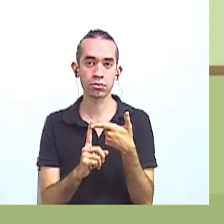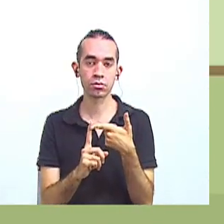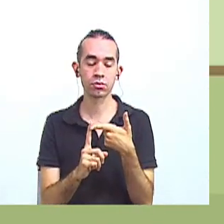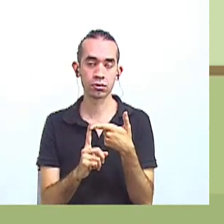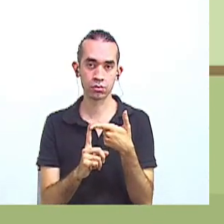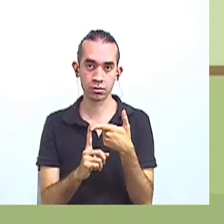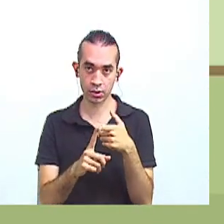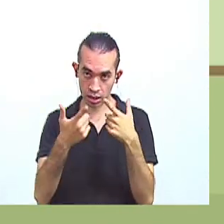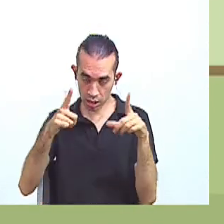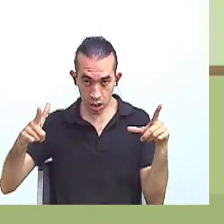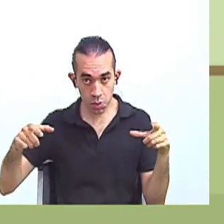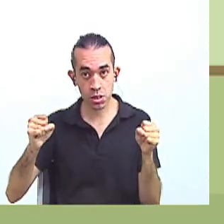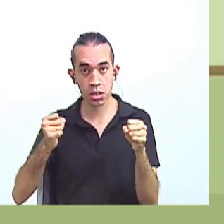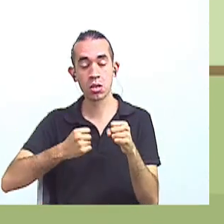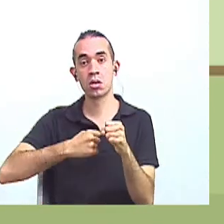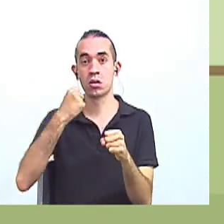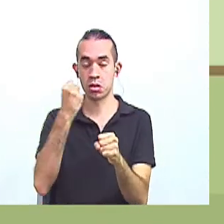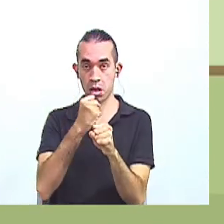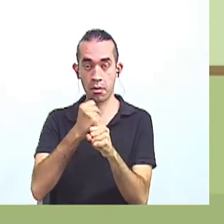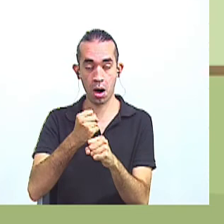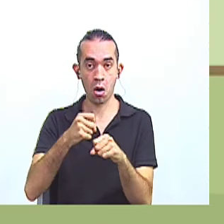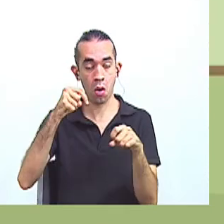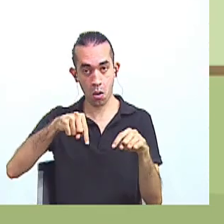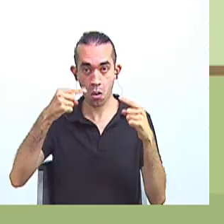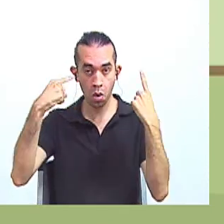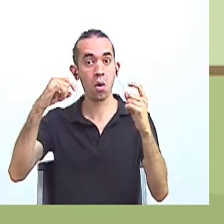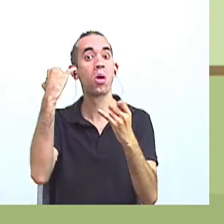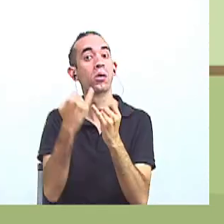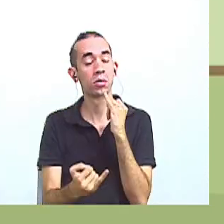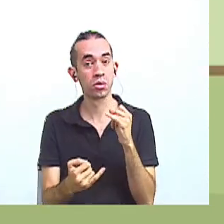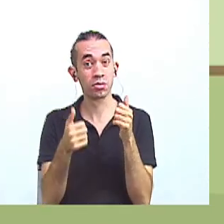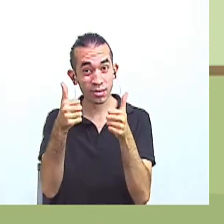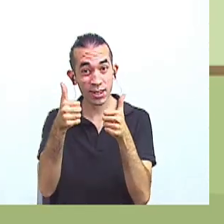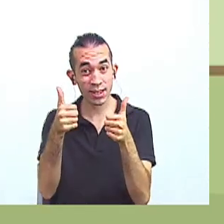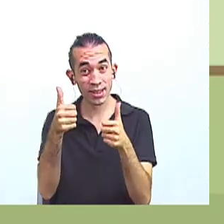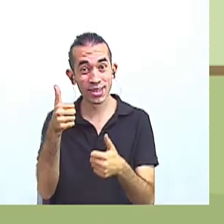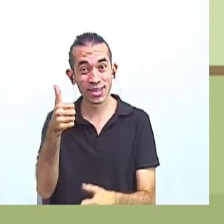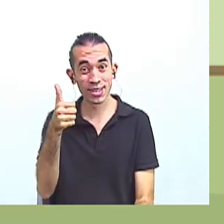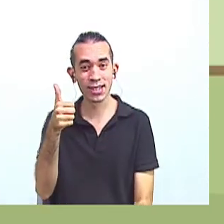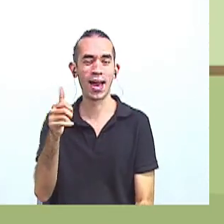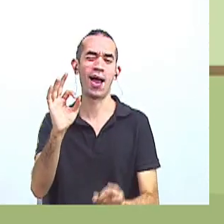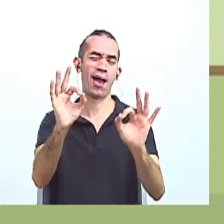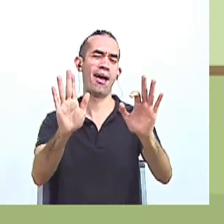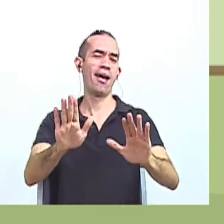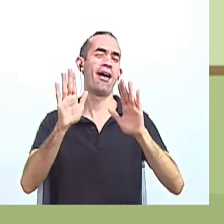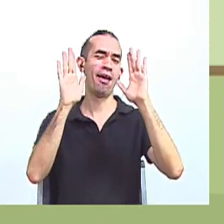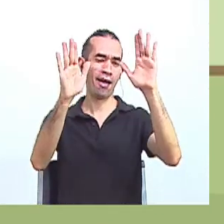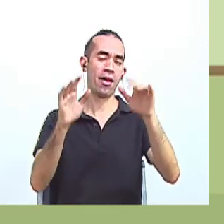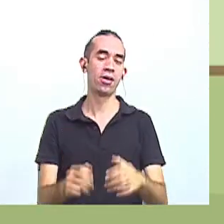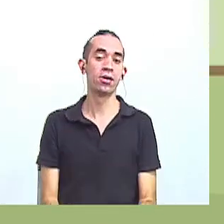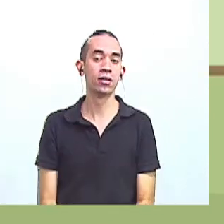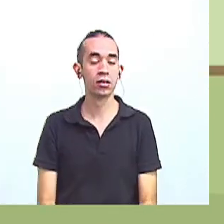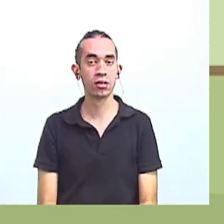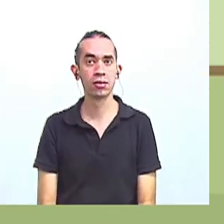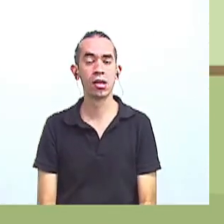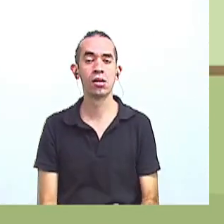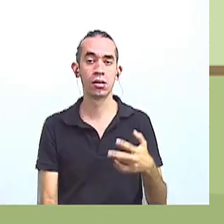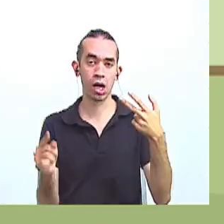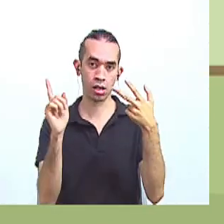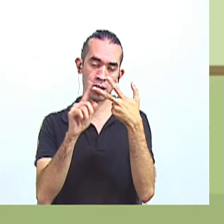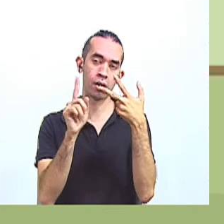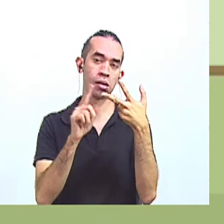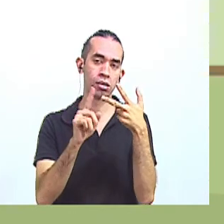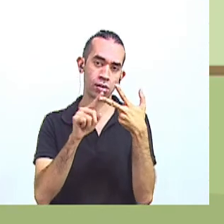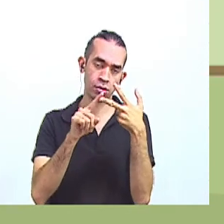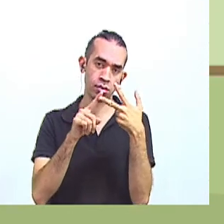linguistic task for today? Yes. Great. Thumbs up. Excellent. Okay. The third